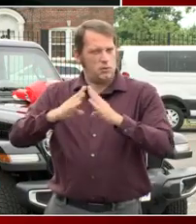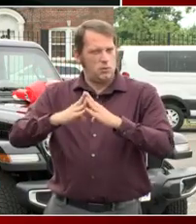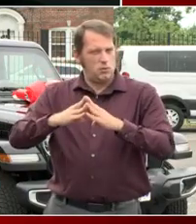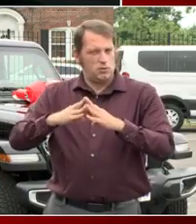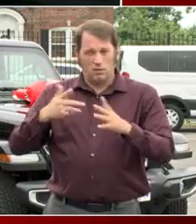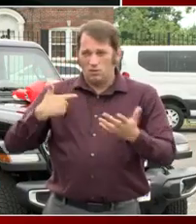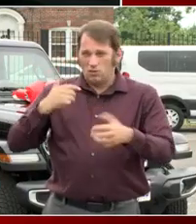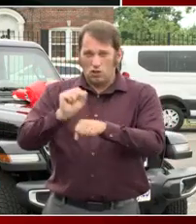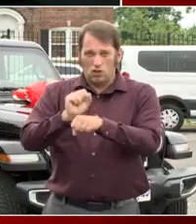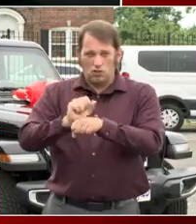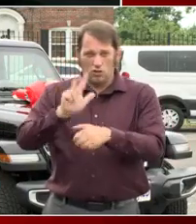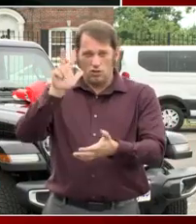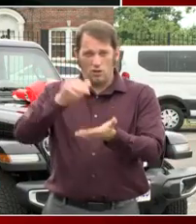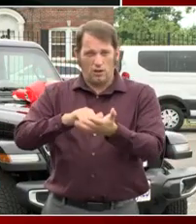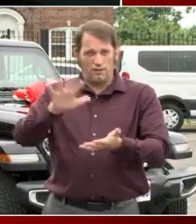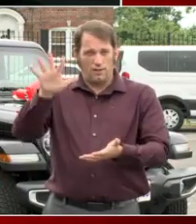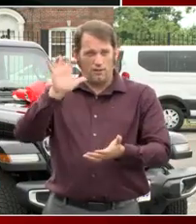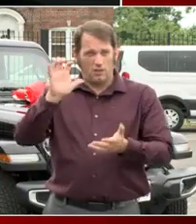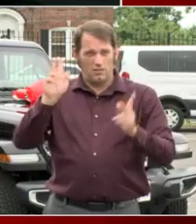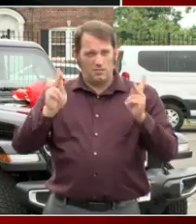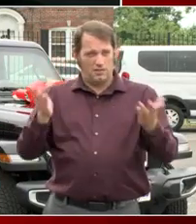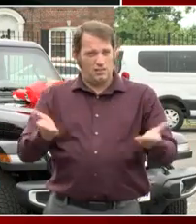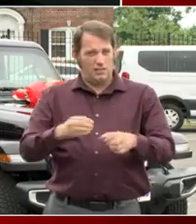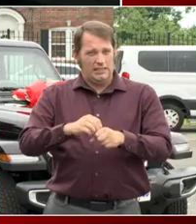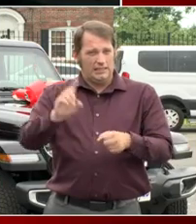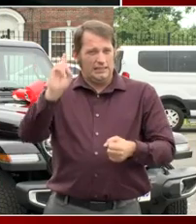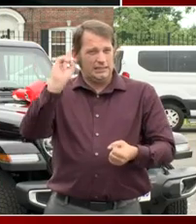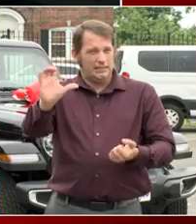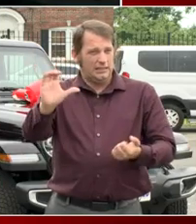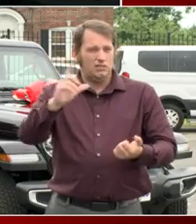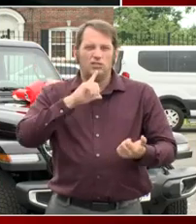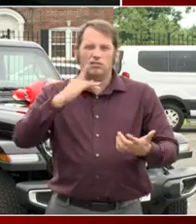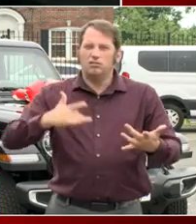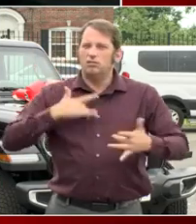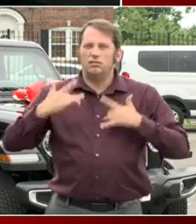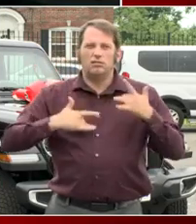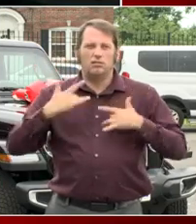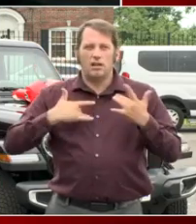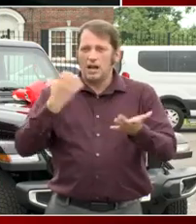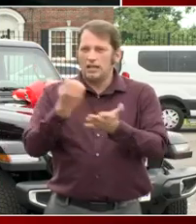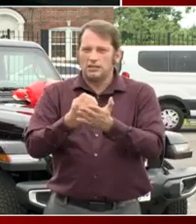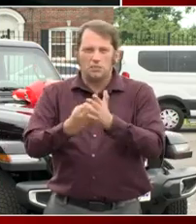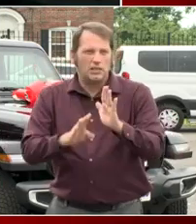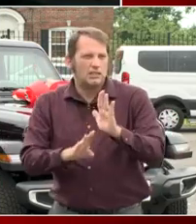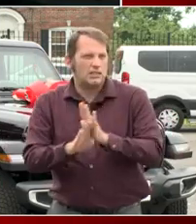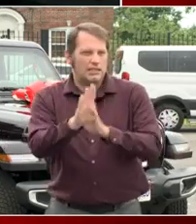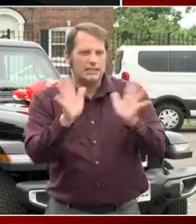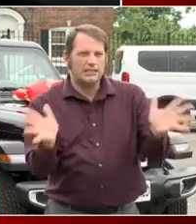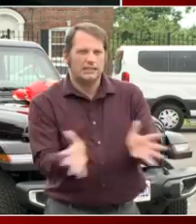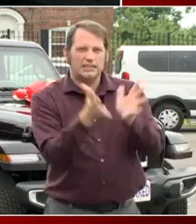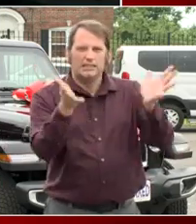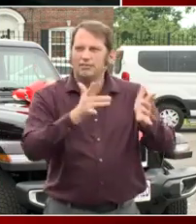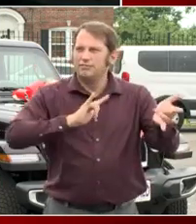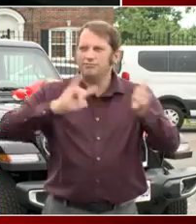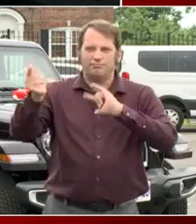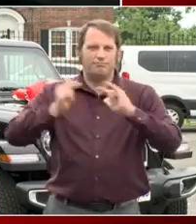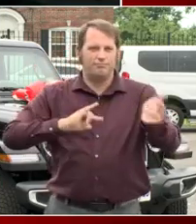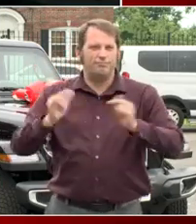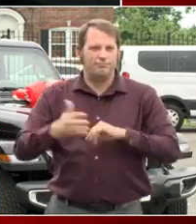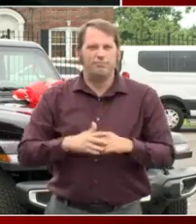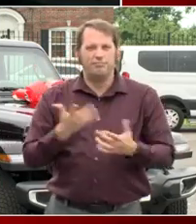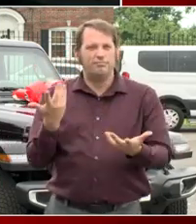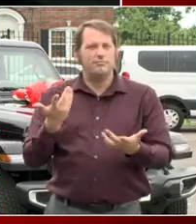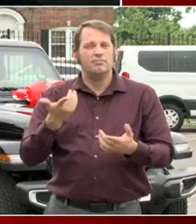getting people to this great city and driving the economy here. And as part of the travel industry, we are just